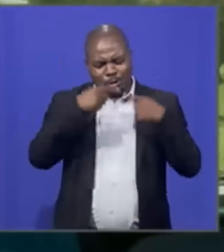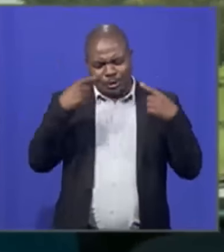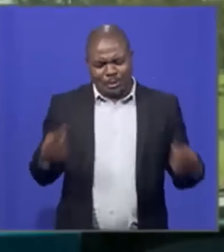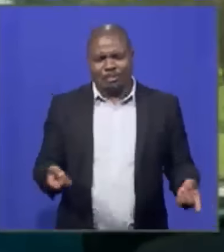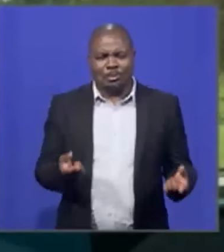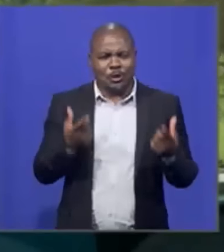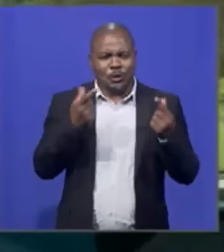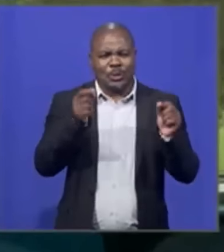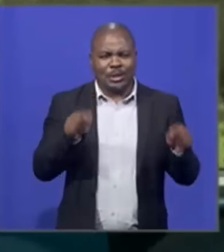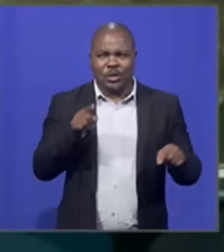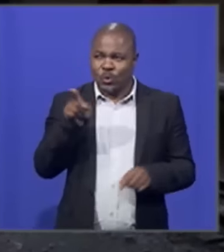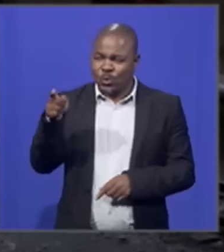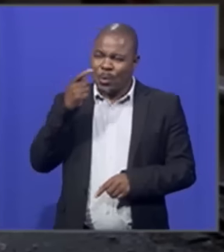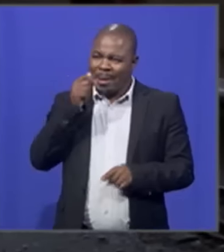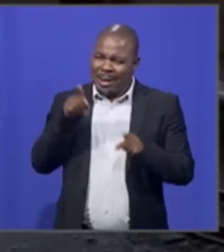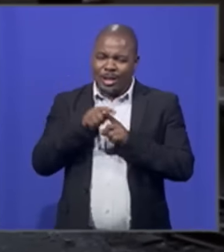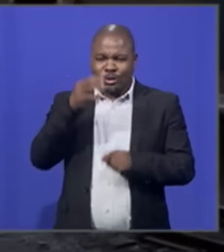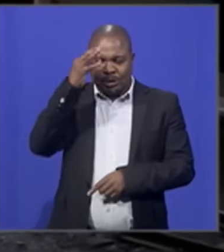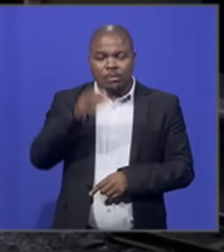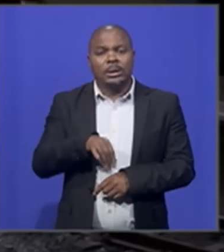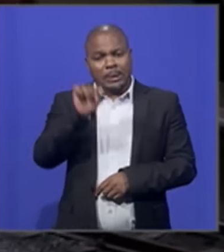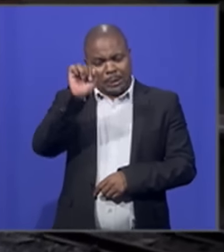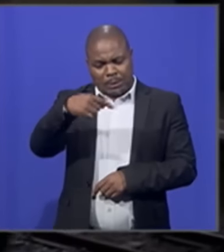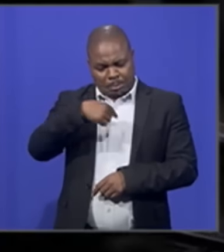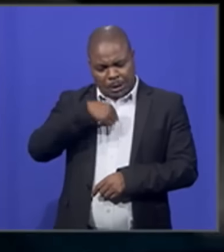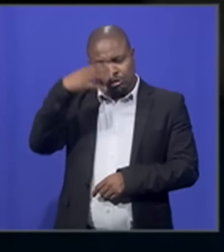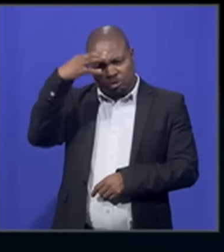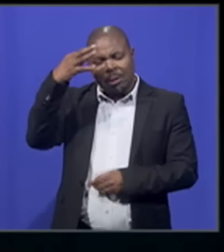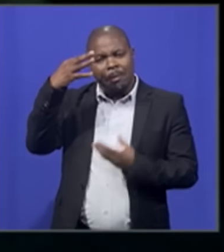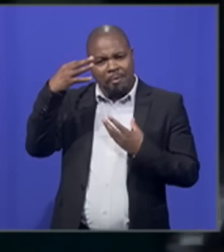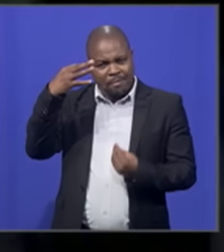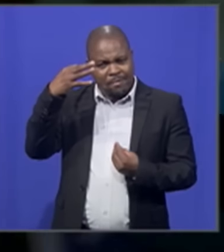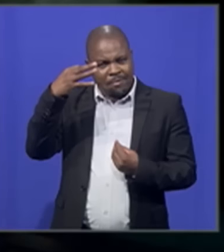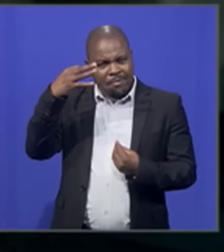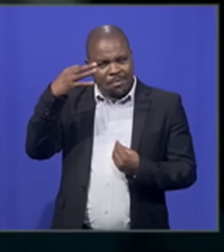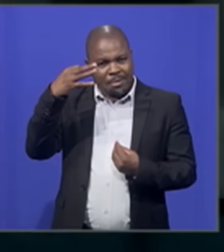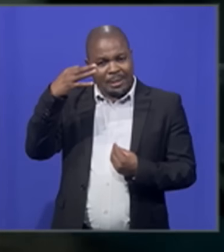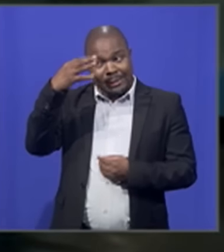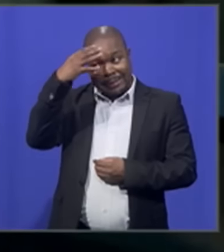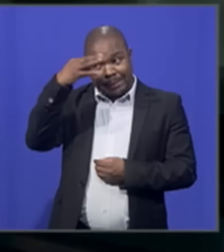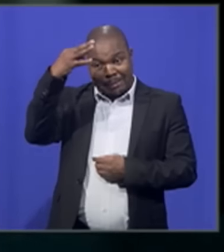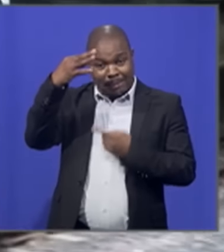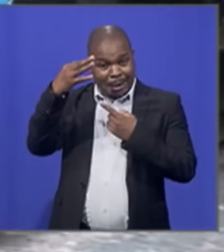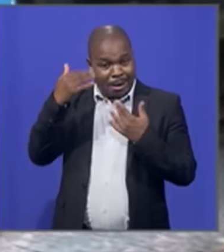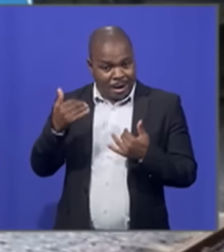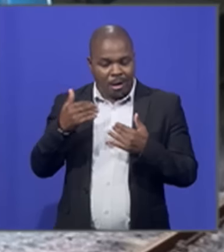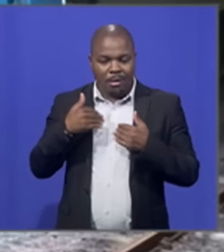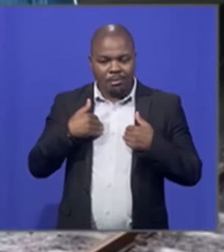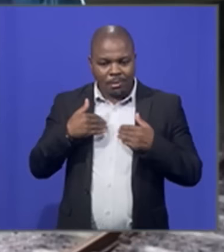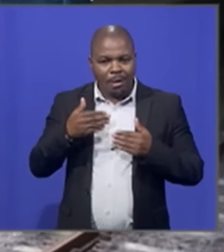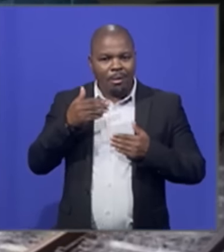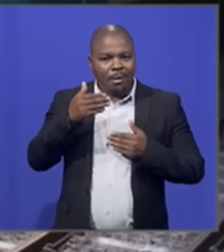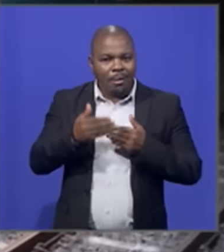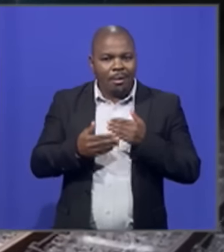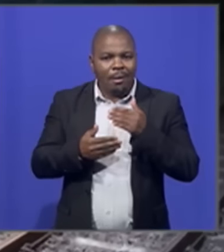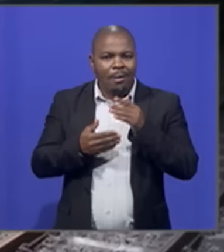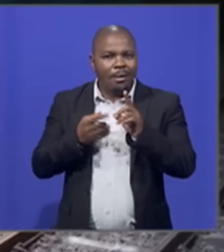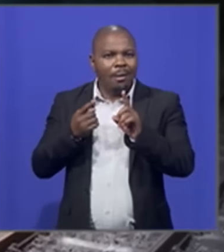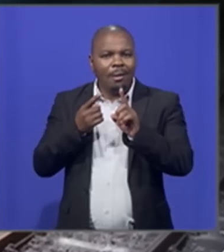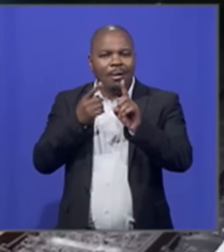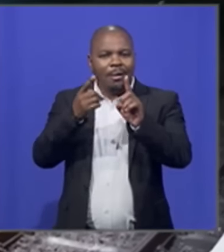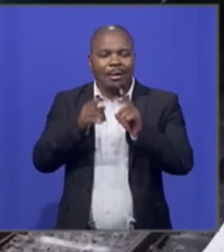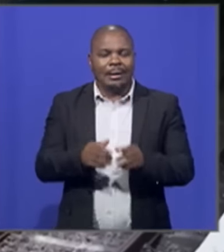happen, you're a man of dreams. Yes, I'm a man of dreams. And this dream is now beginning to be realized. The